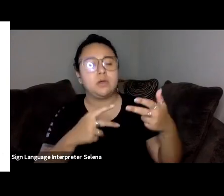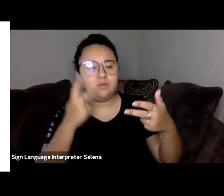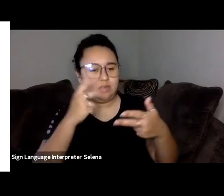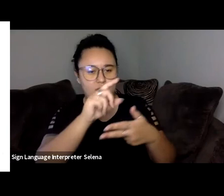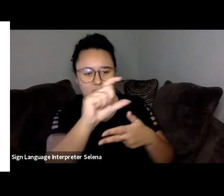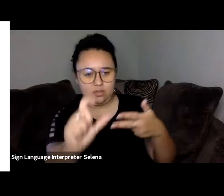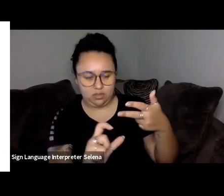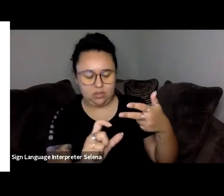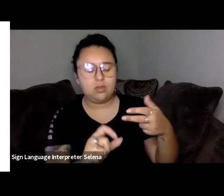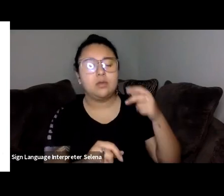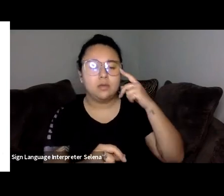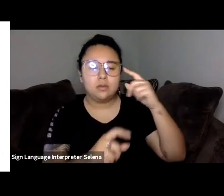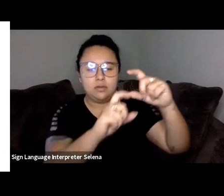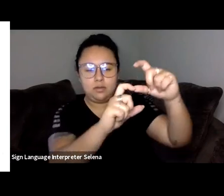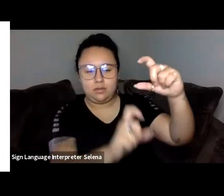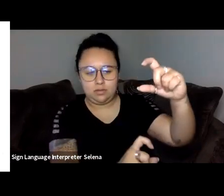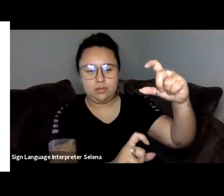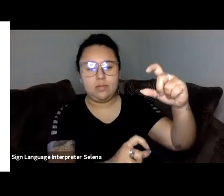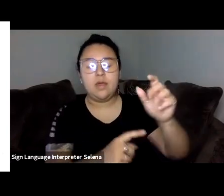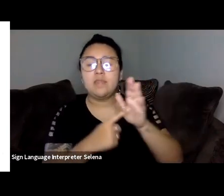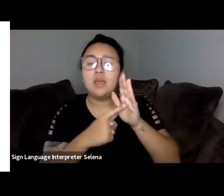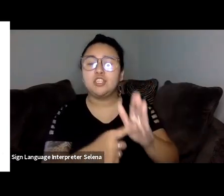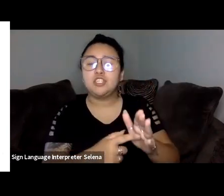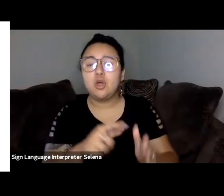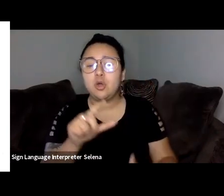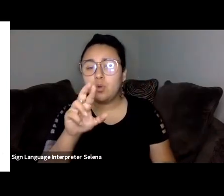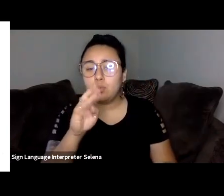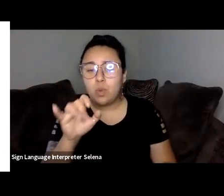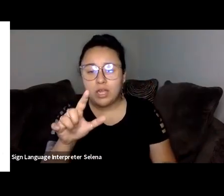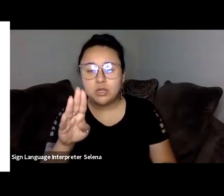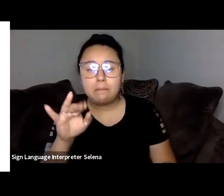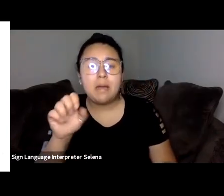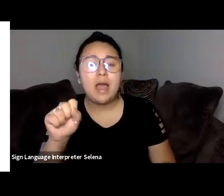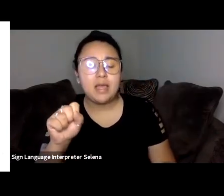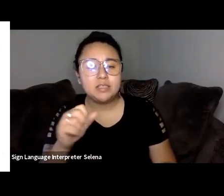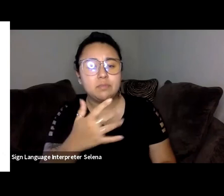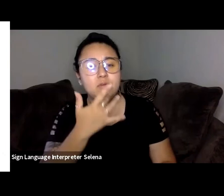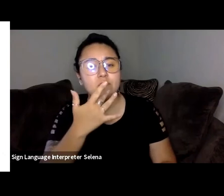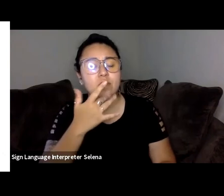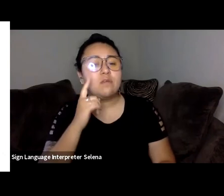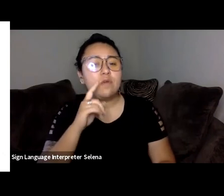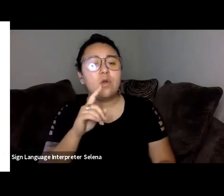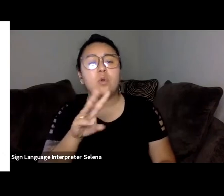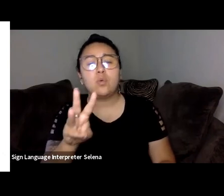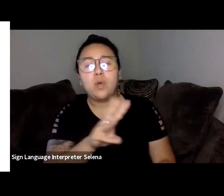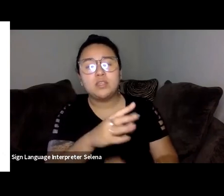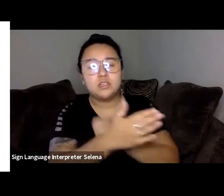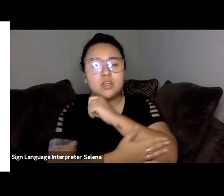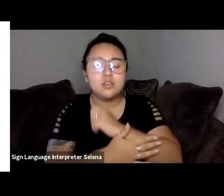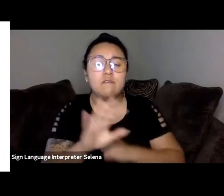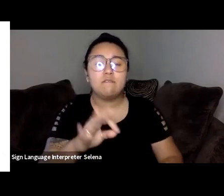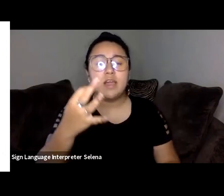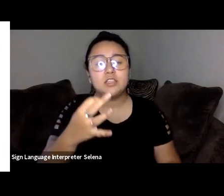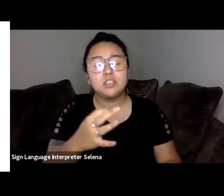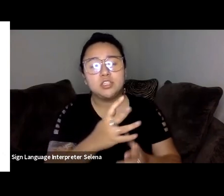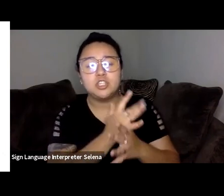bias that the United States and Western countries, France, Germany, the UK, et cetera, don't conquer